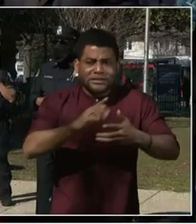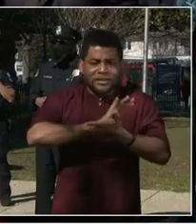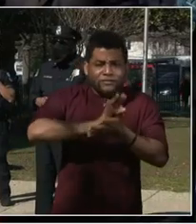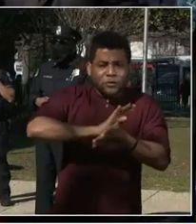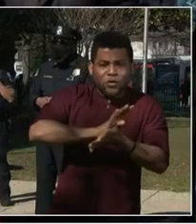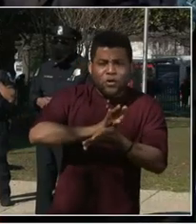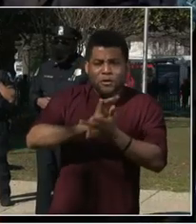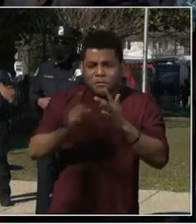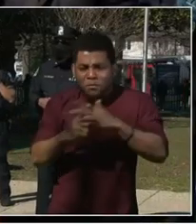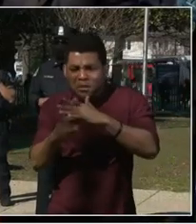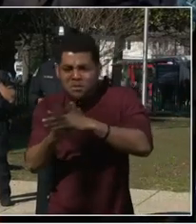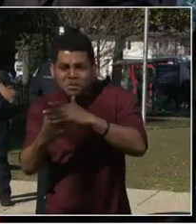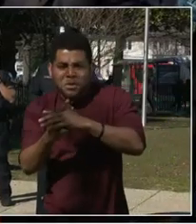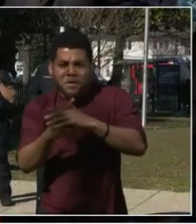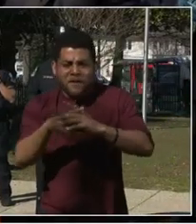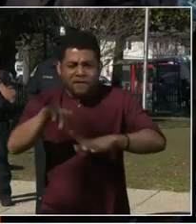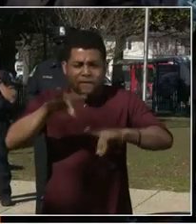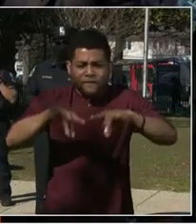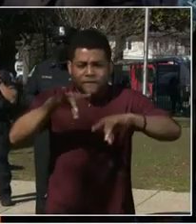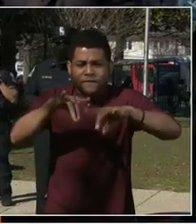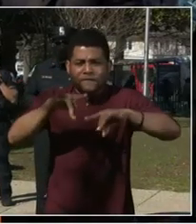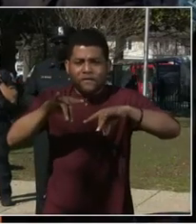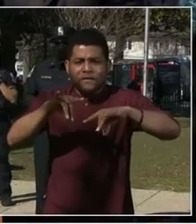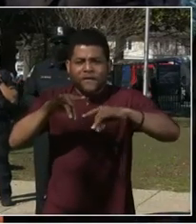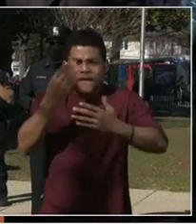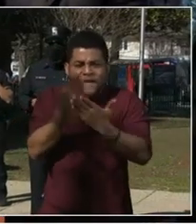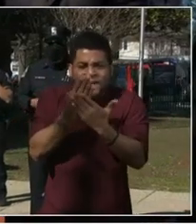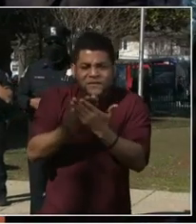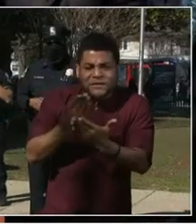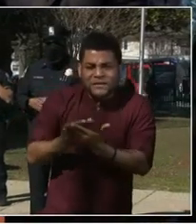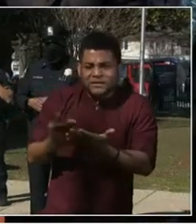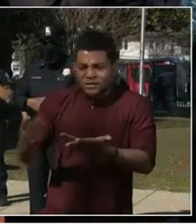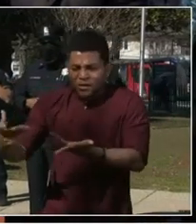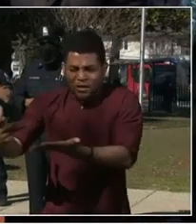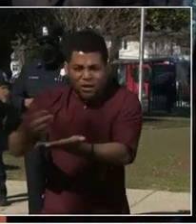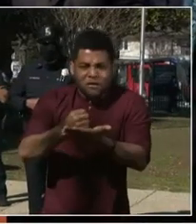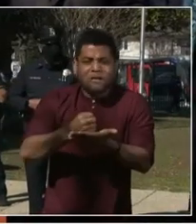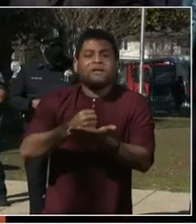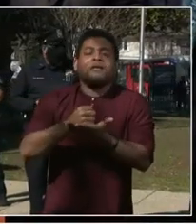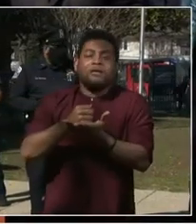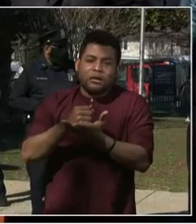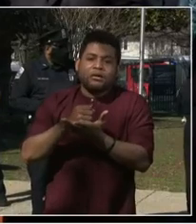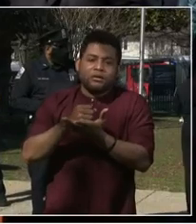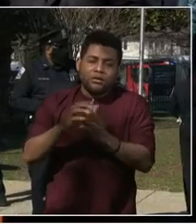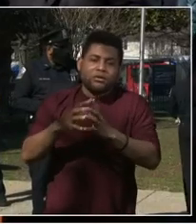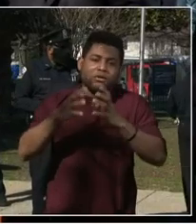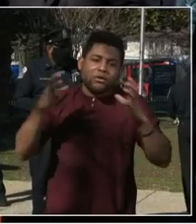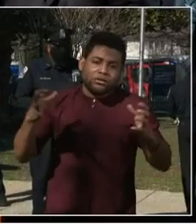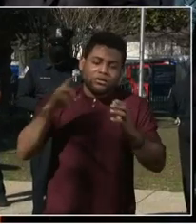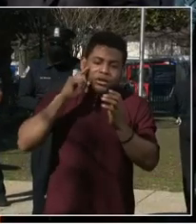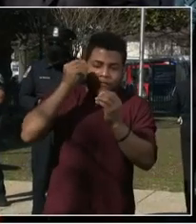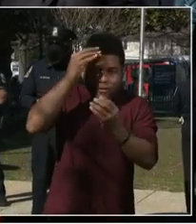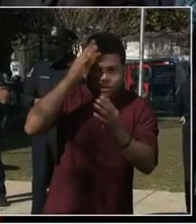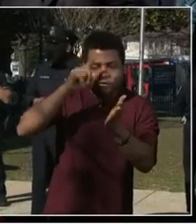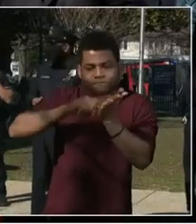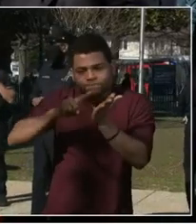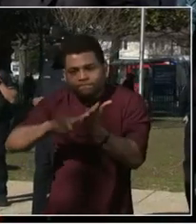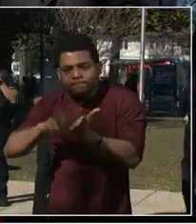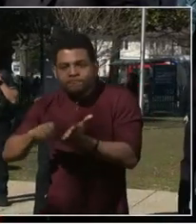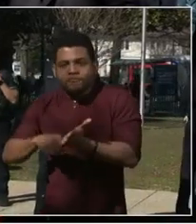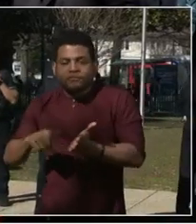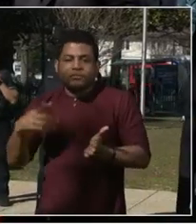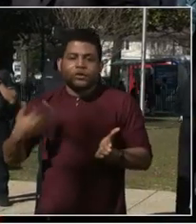reviewed, case closed, evidence checked, and so, I mean, that's an incredible amount of investigative work. I mean, I know people